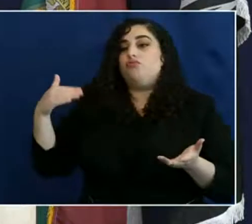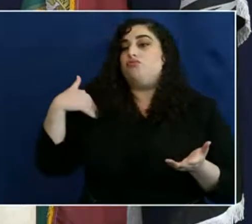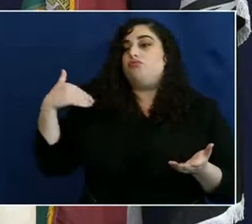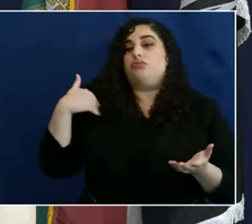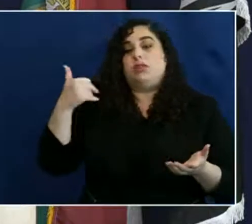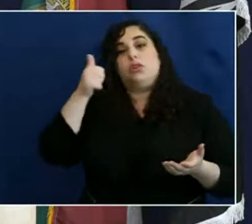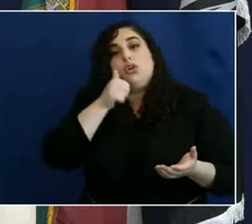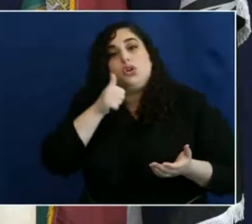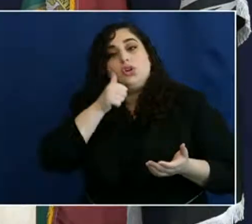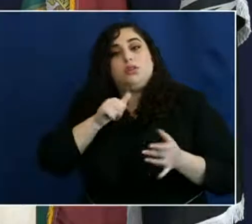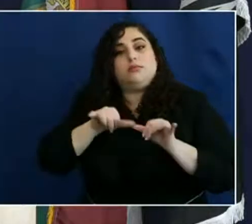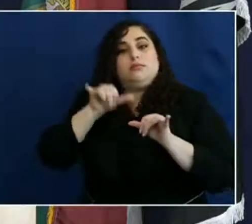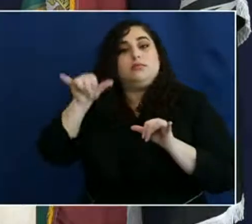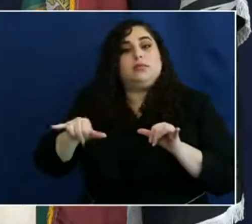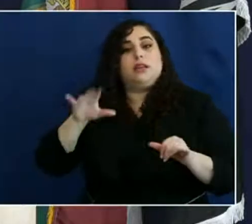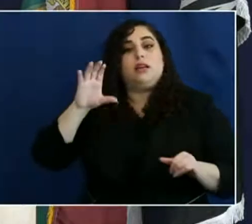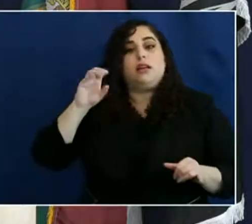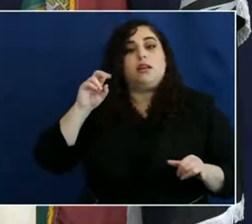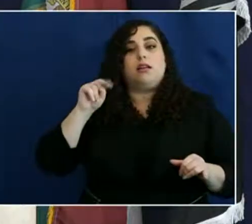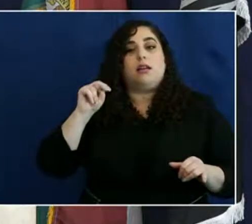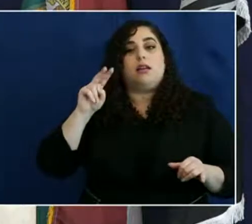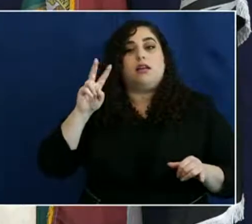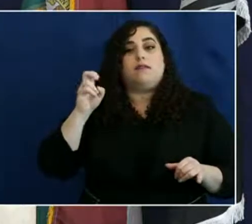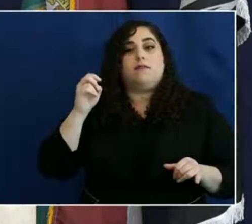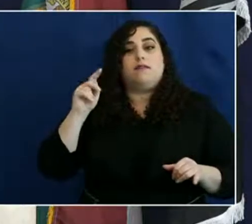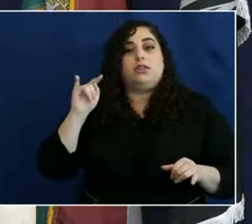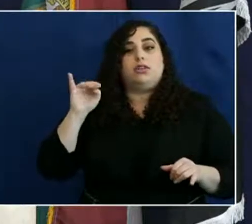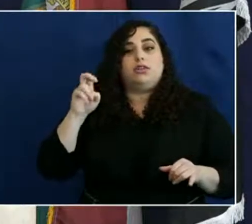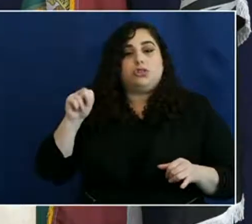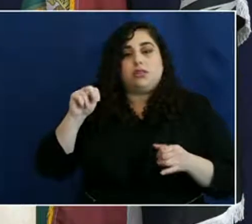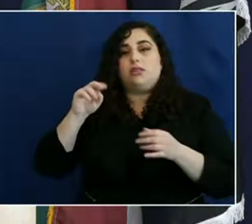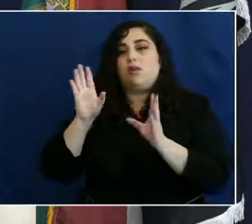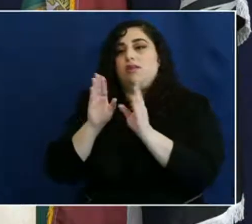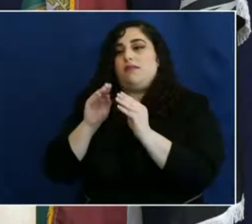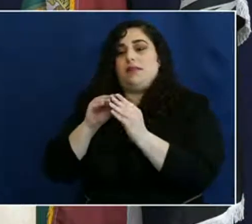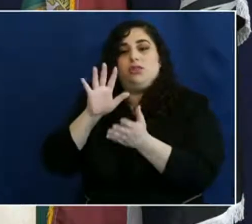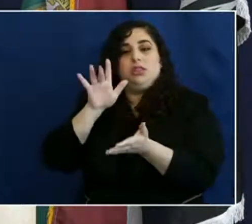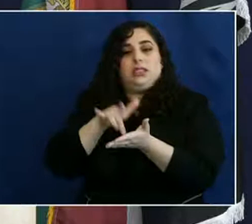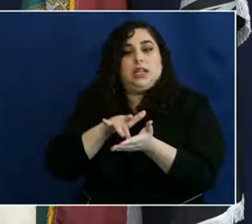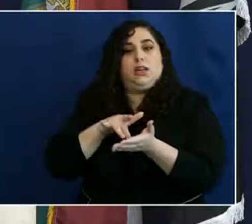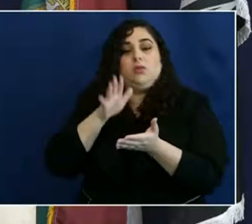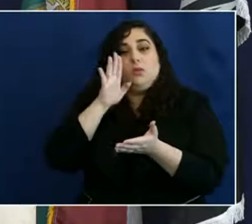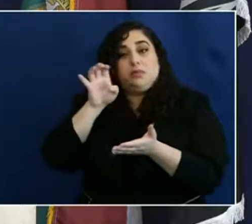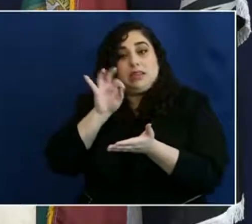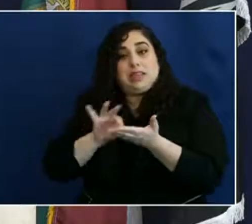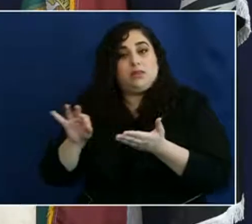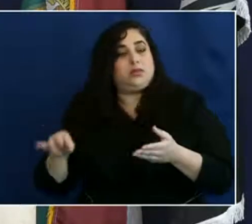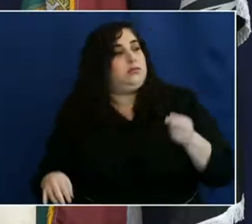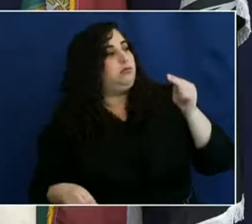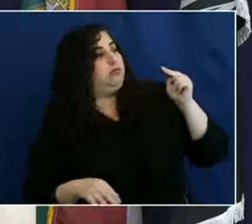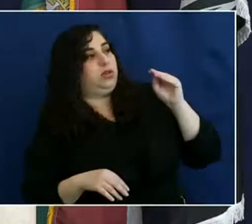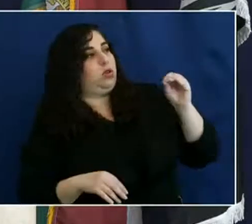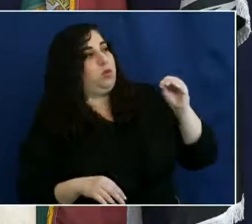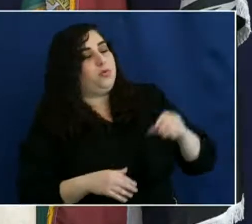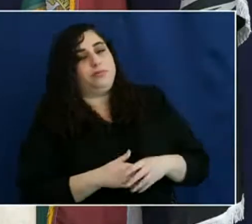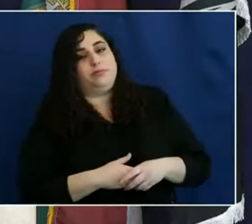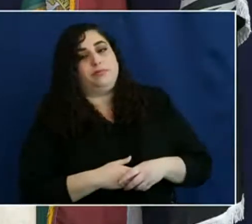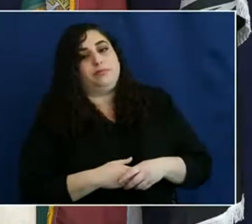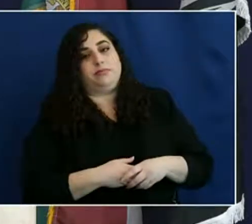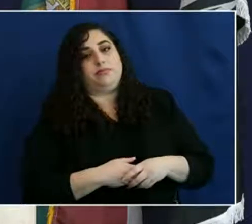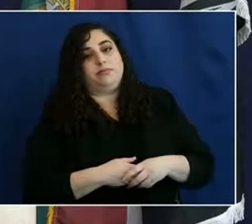right now will be counted or included in our daily count They do not